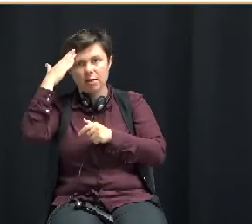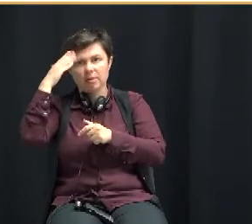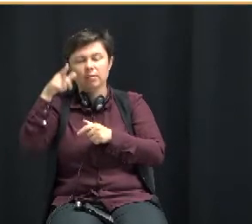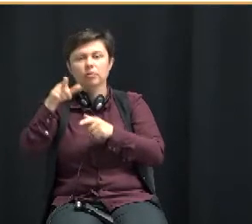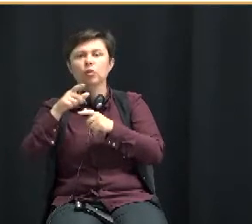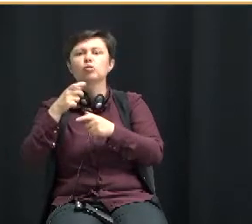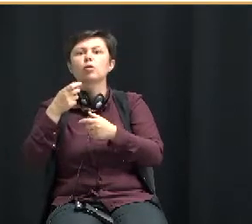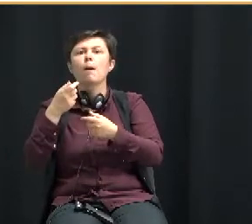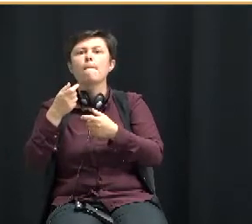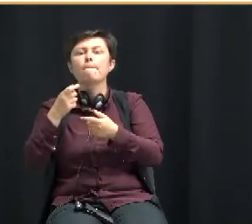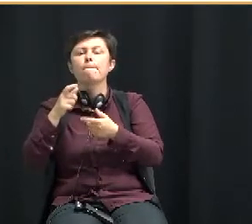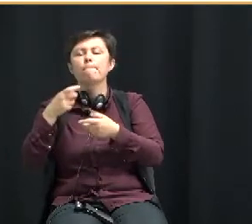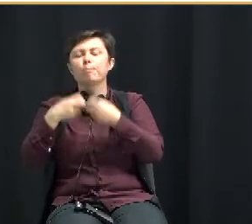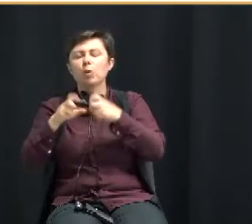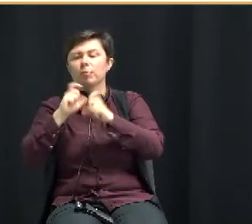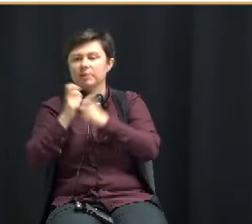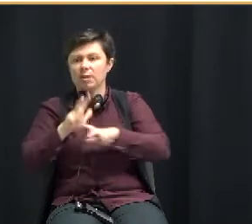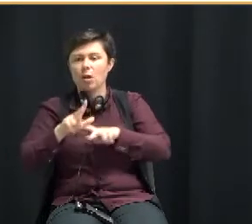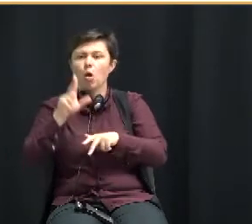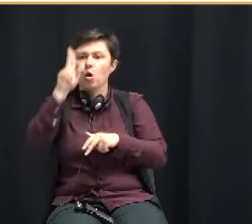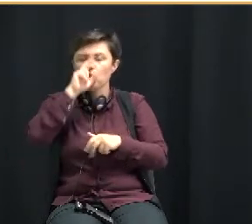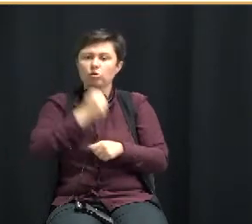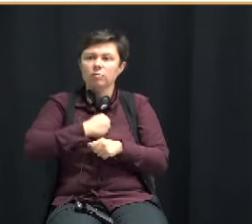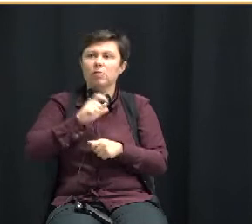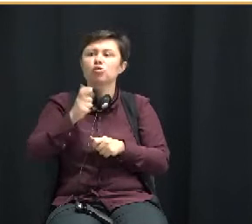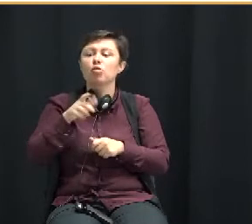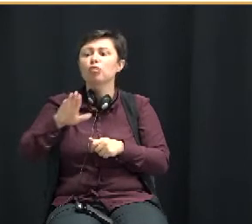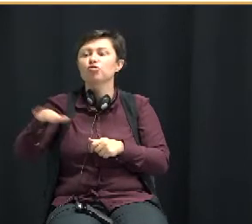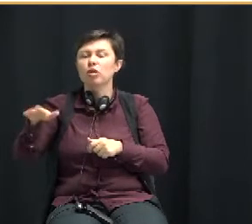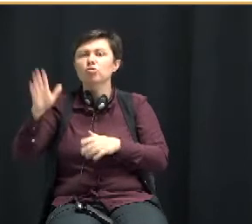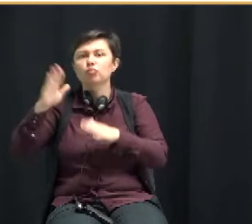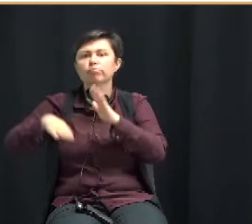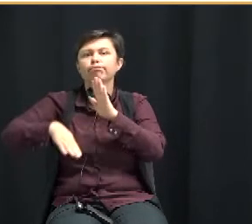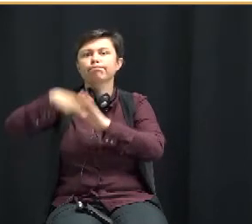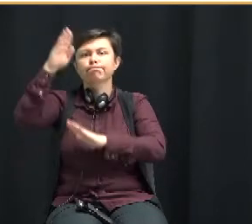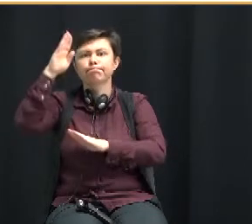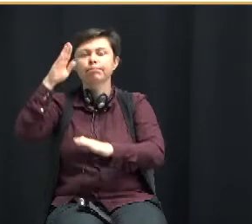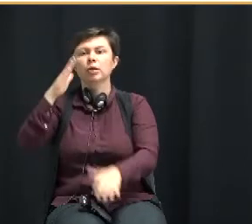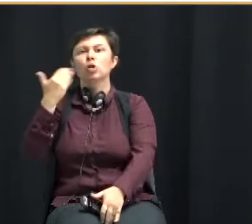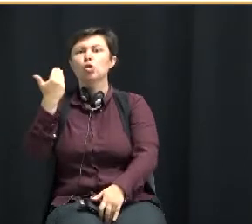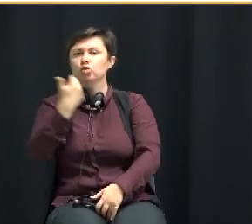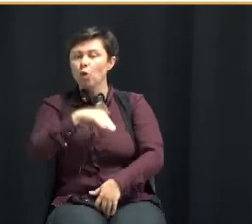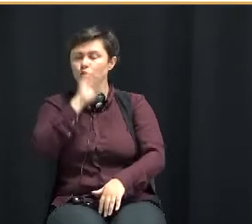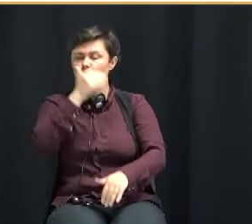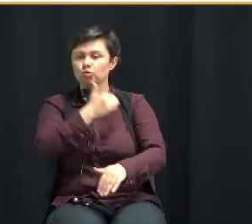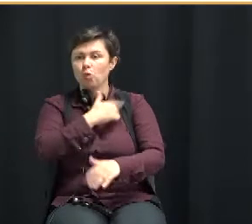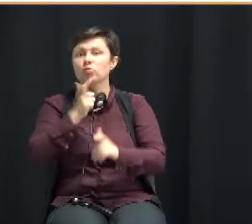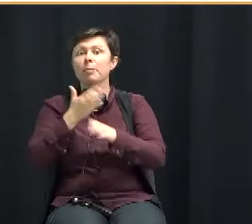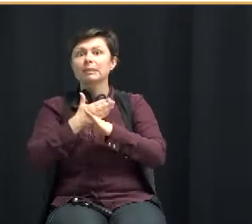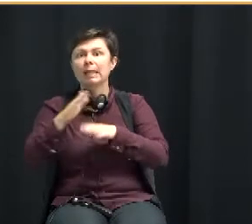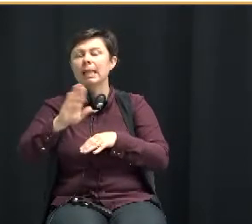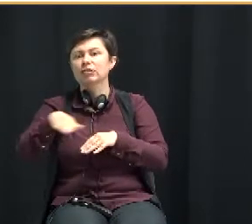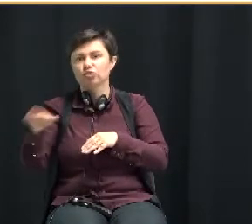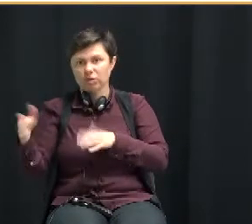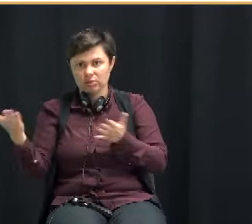and children. This is the problem of whole family, because parents are worried about their children. What will happen to them if they finish education